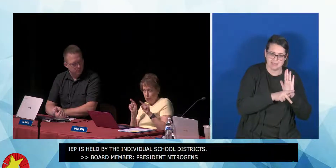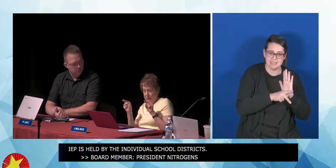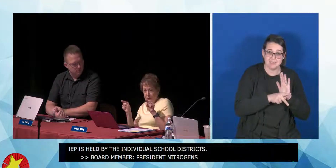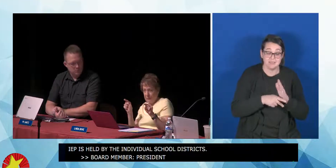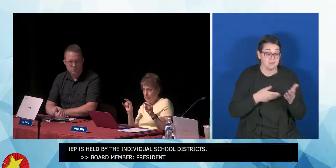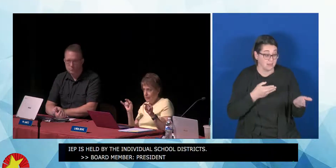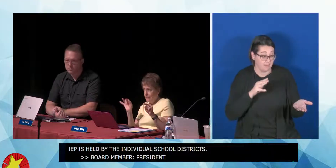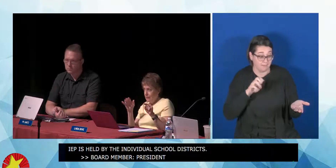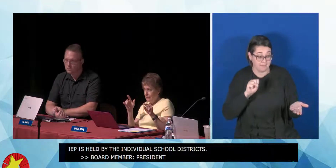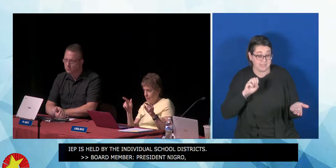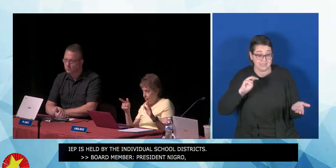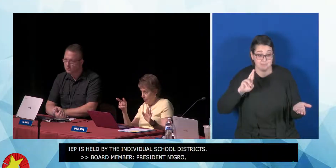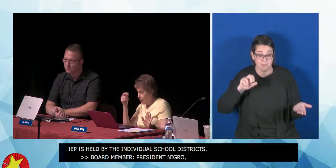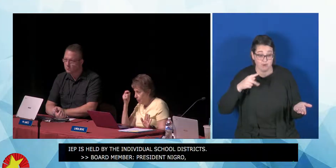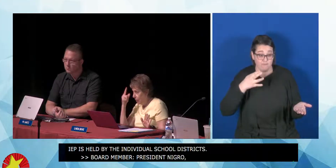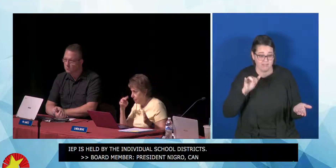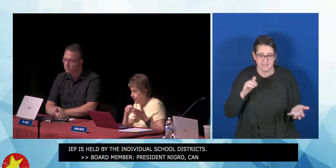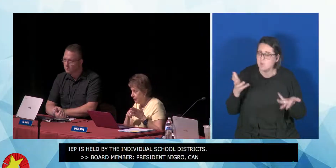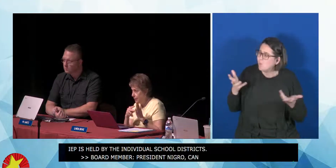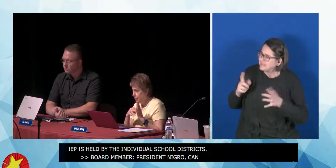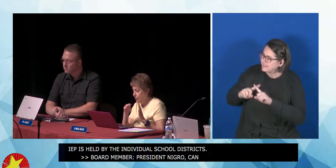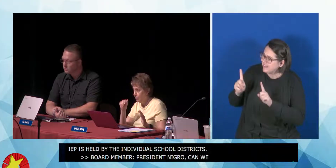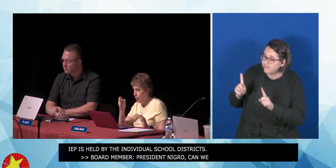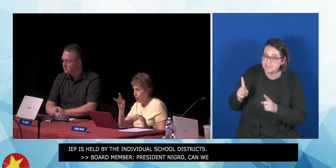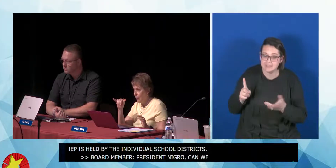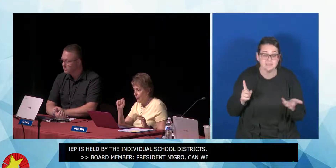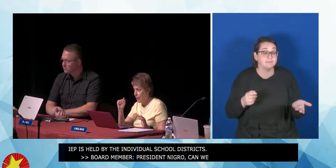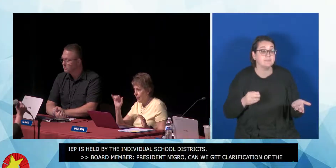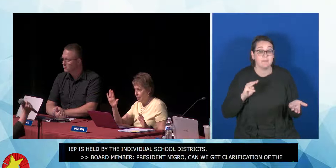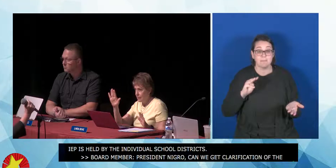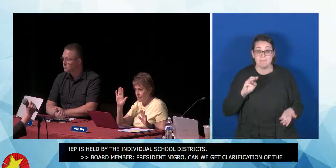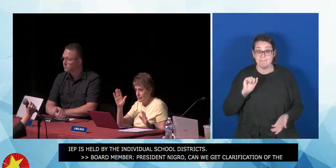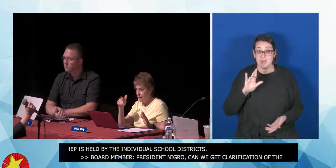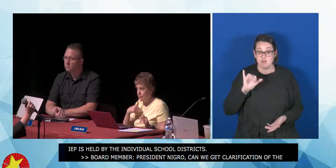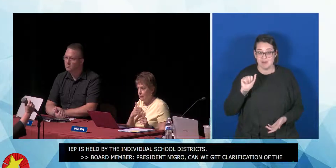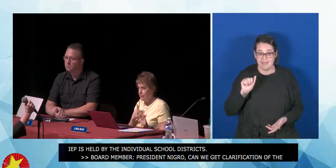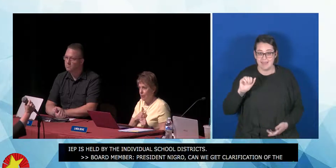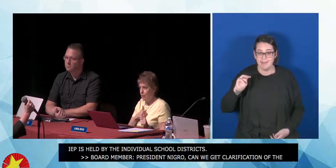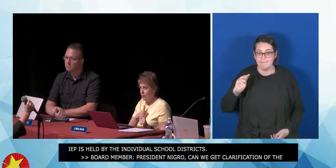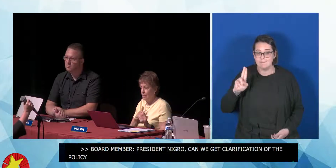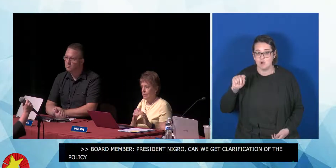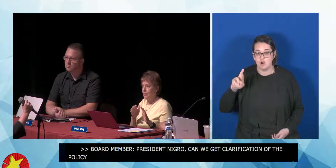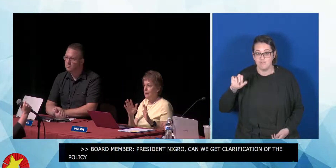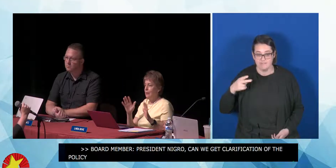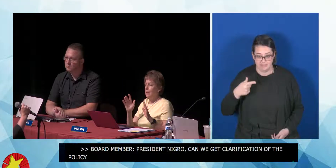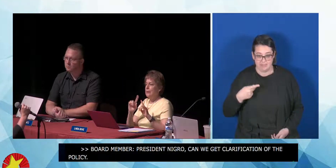Ms. Murphy? What is the difference? Yeah, Ms. Murphy? Certainly. So,